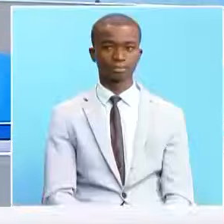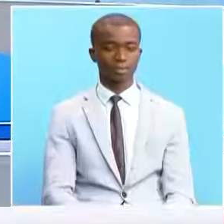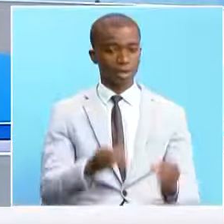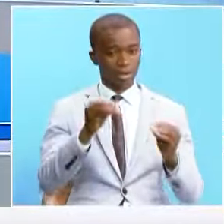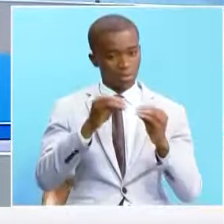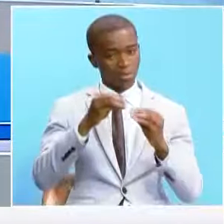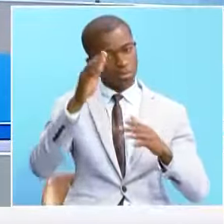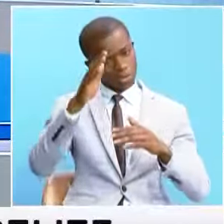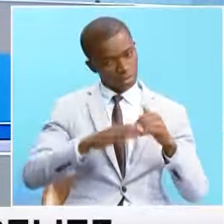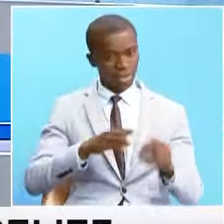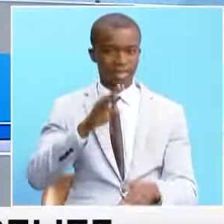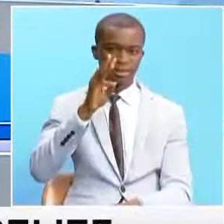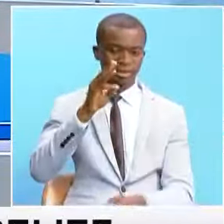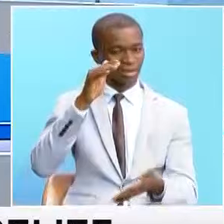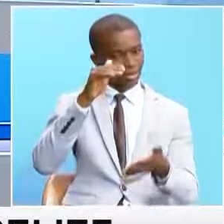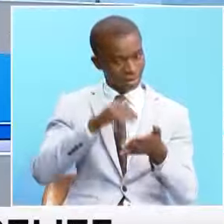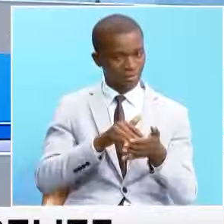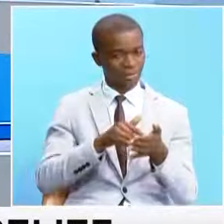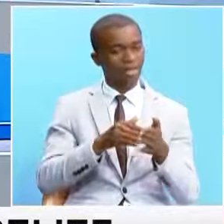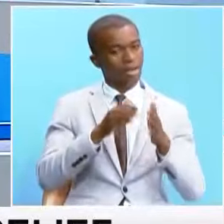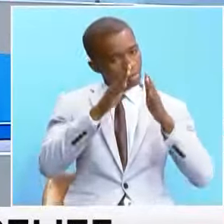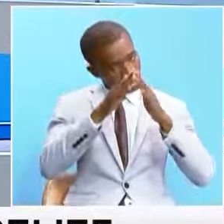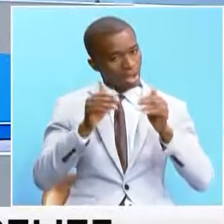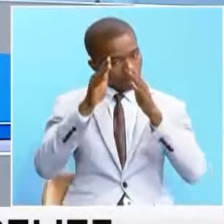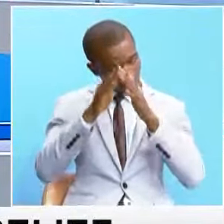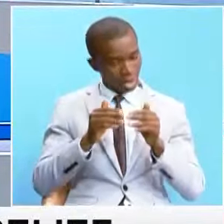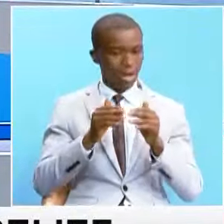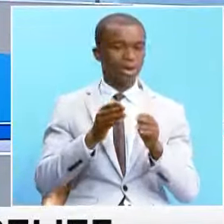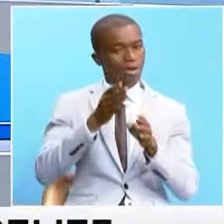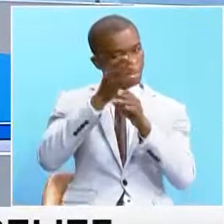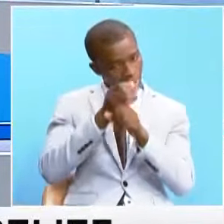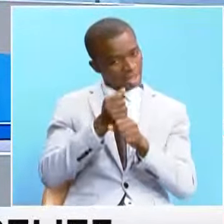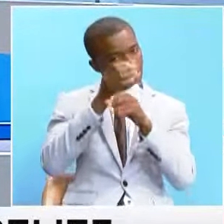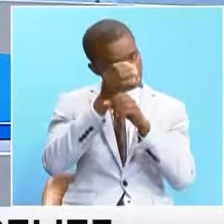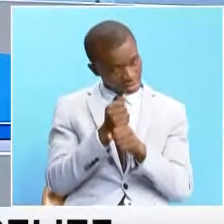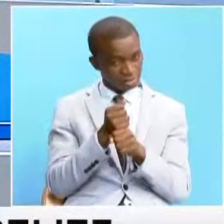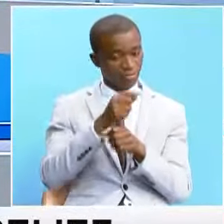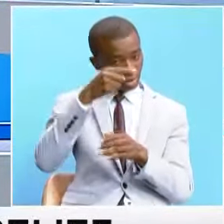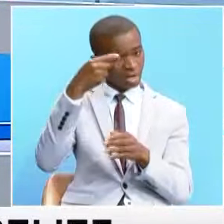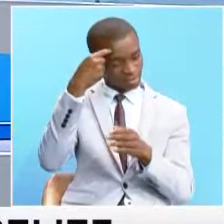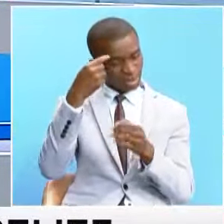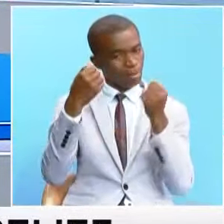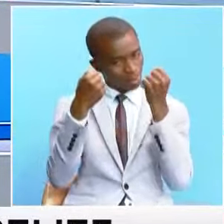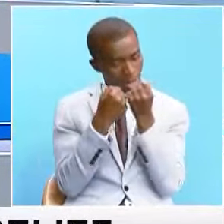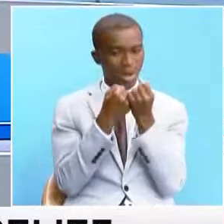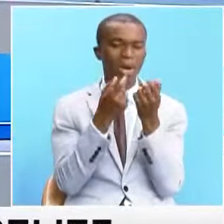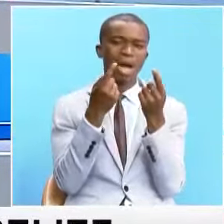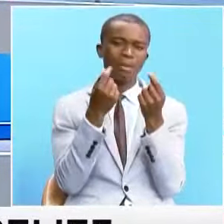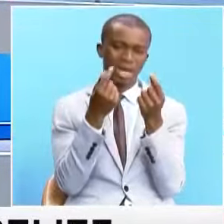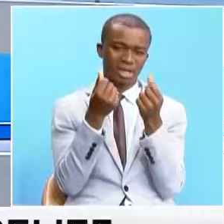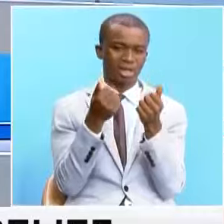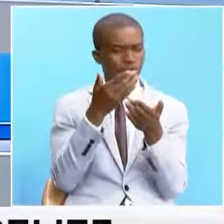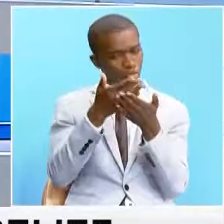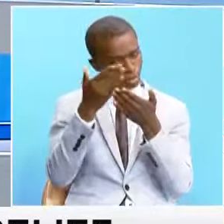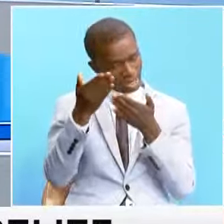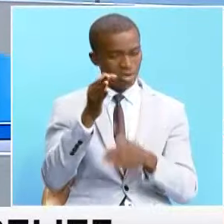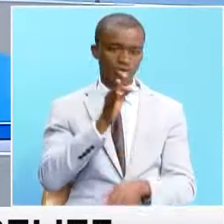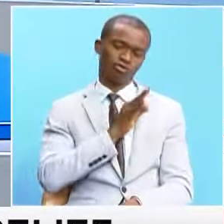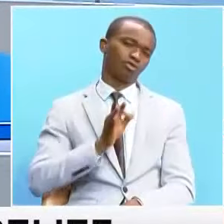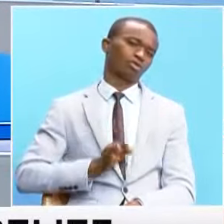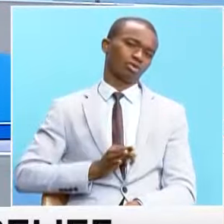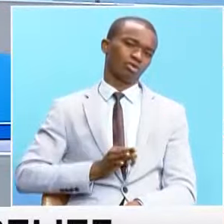May 2025. More than 6,000 households have benefited from the ongoing government-sponsored drought response cash transfer program in